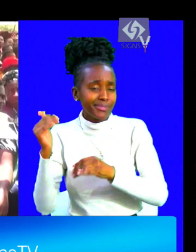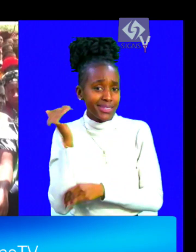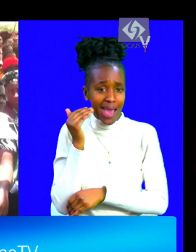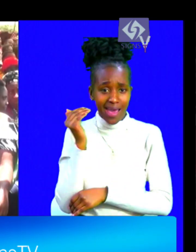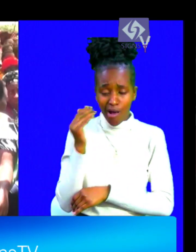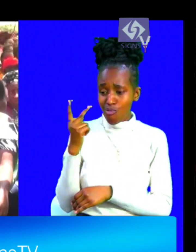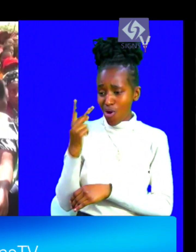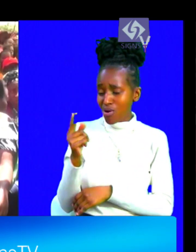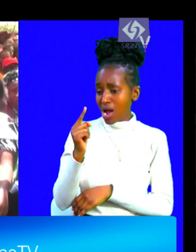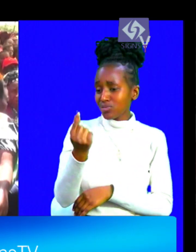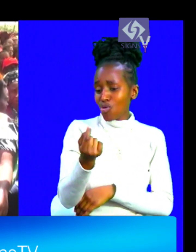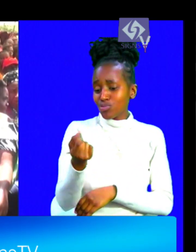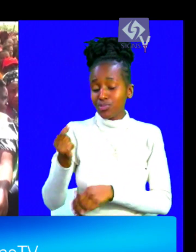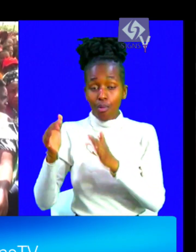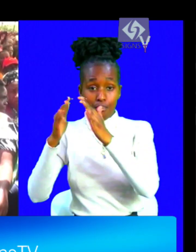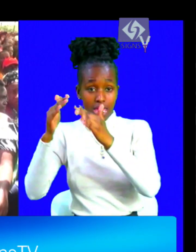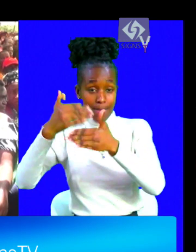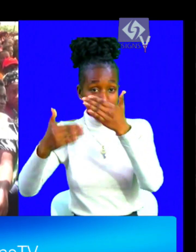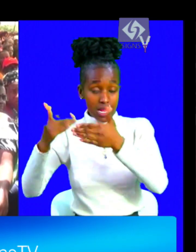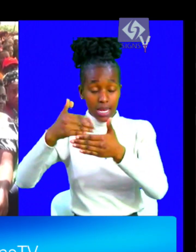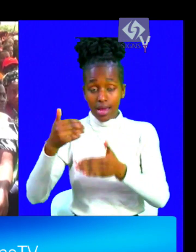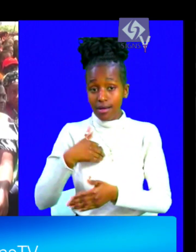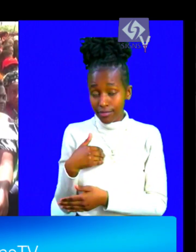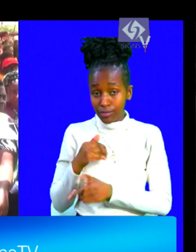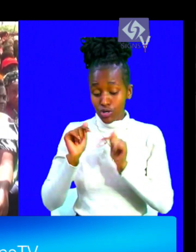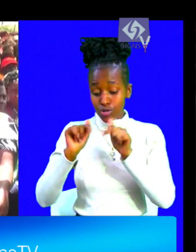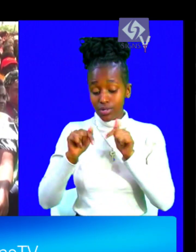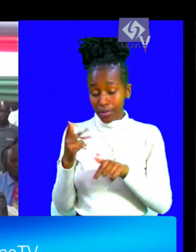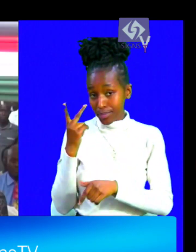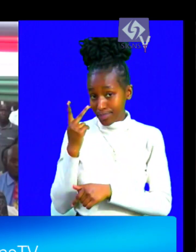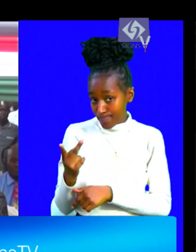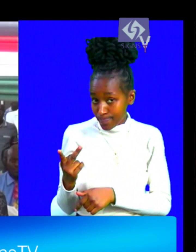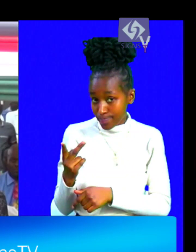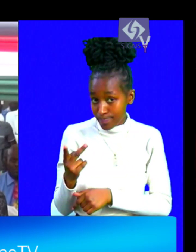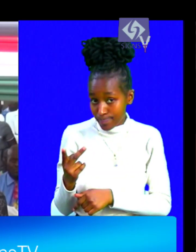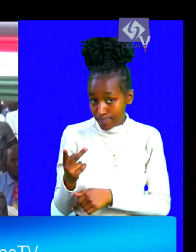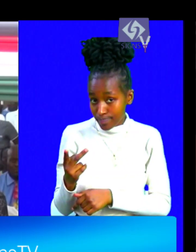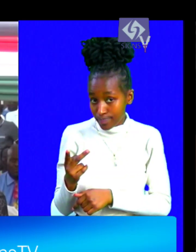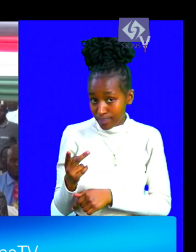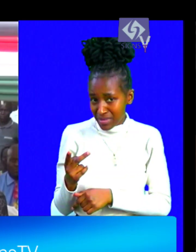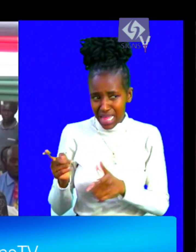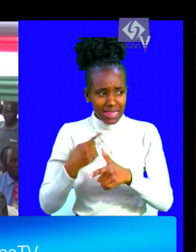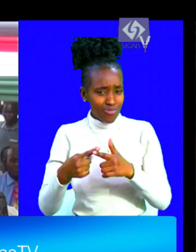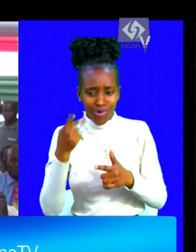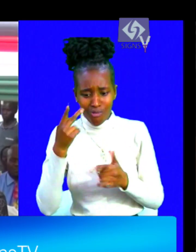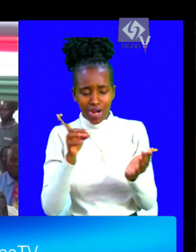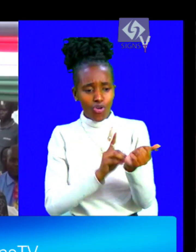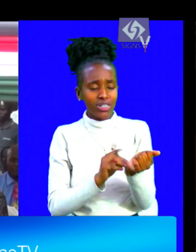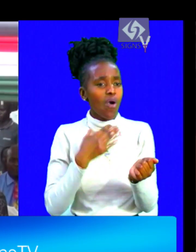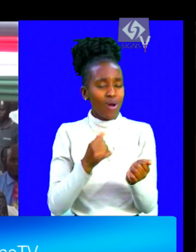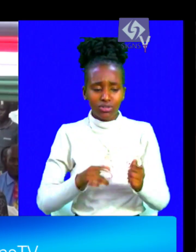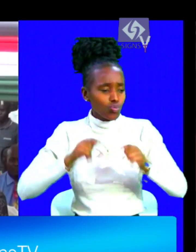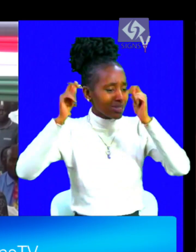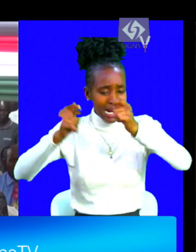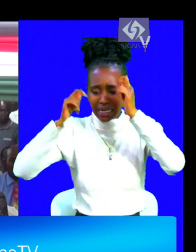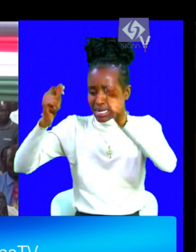building. Today as we talk, the doctors want to go on strike. Why? Because the county assembly